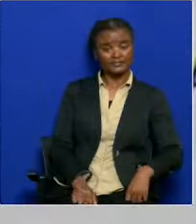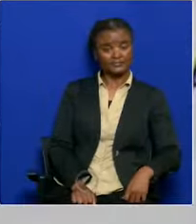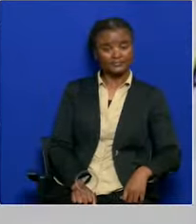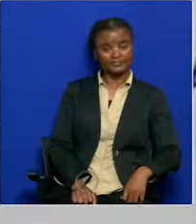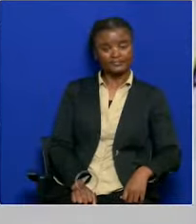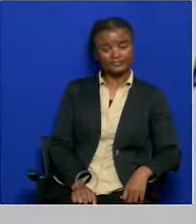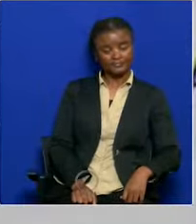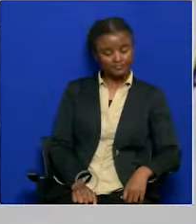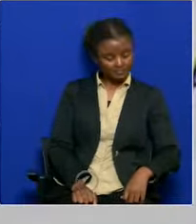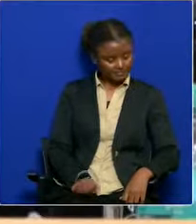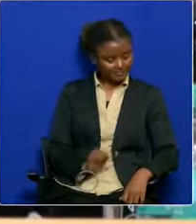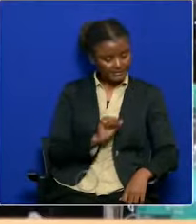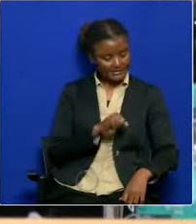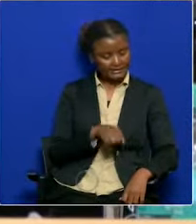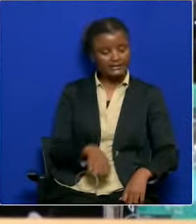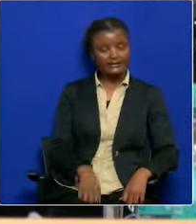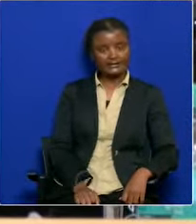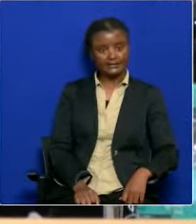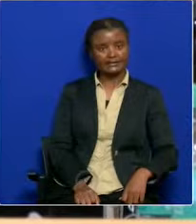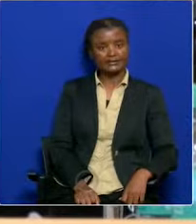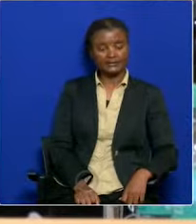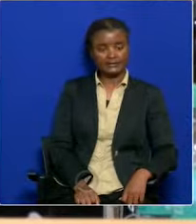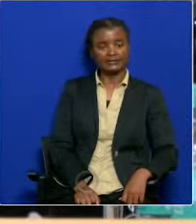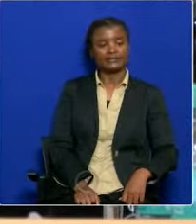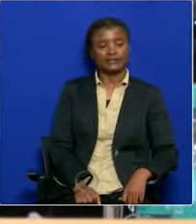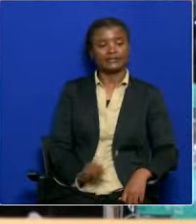Yes, I agree, Commissioner. Thank you.